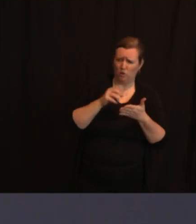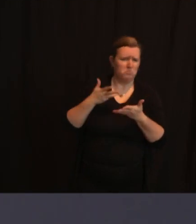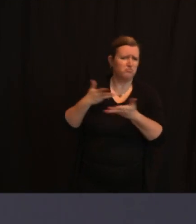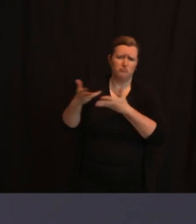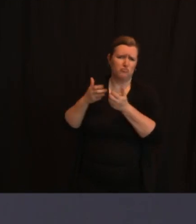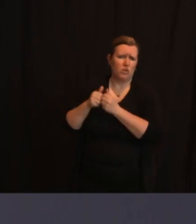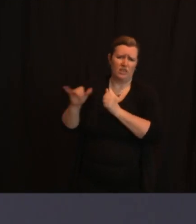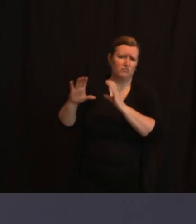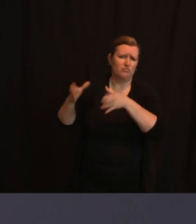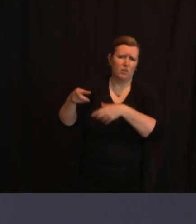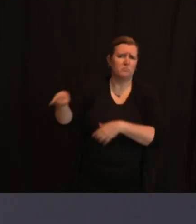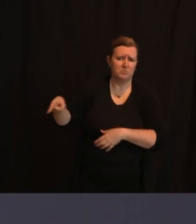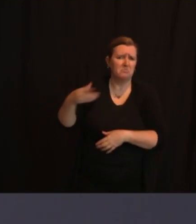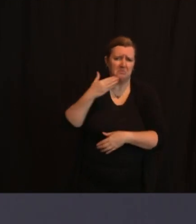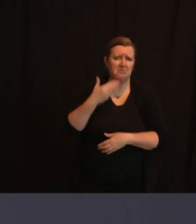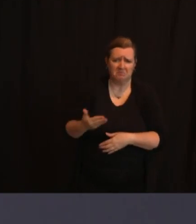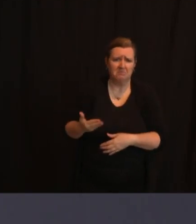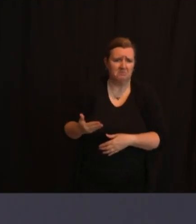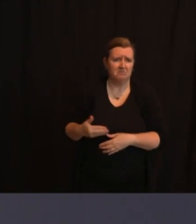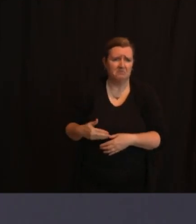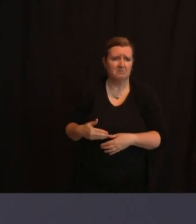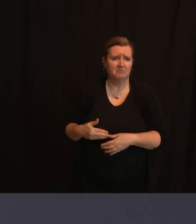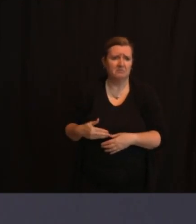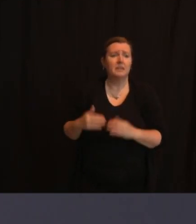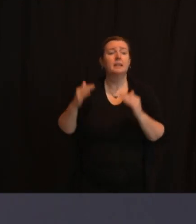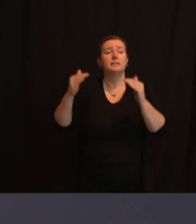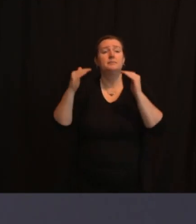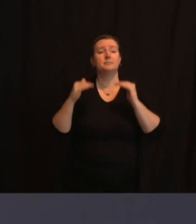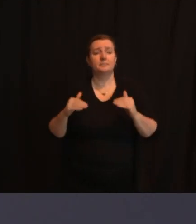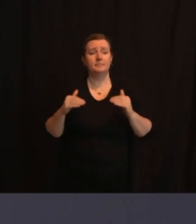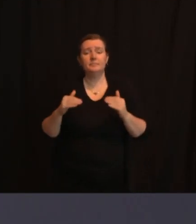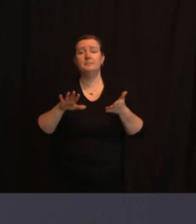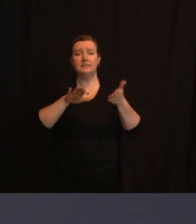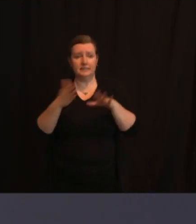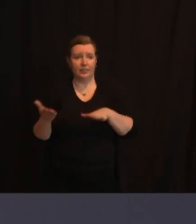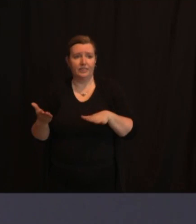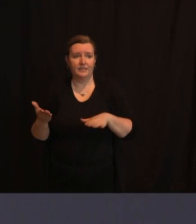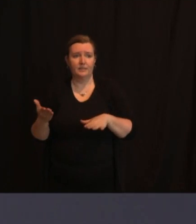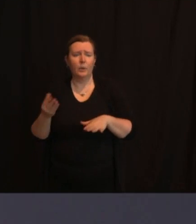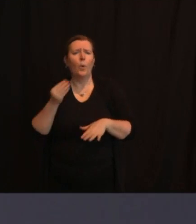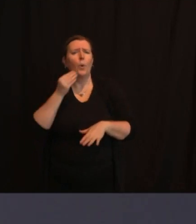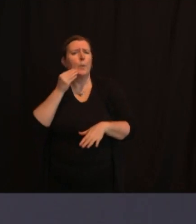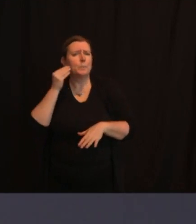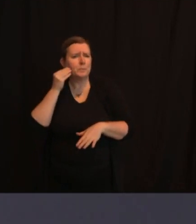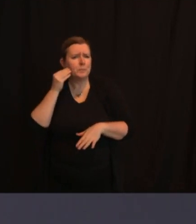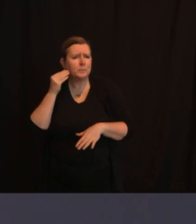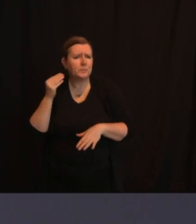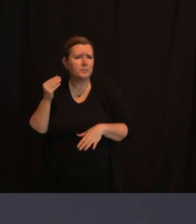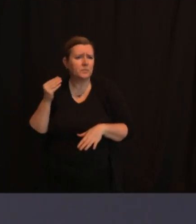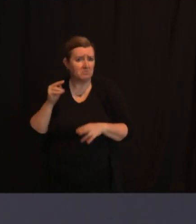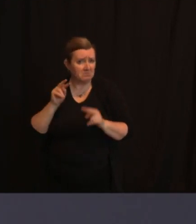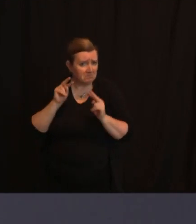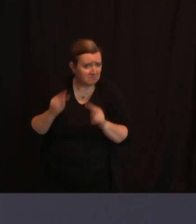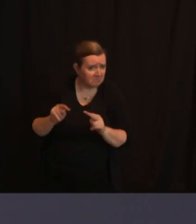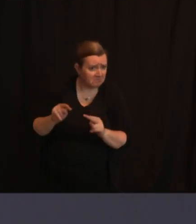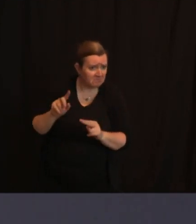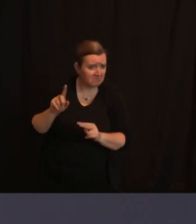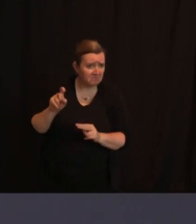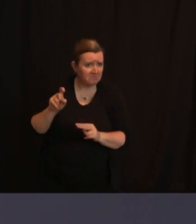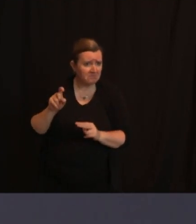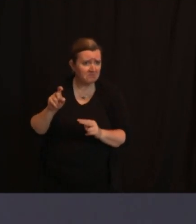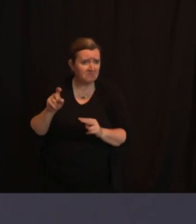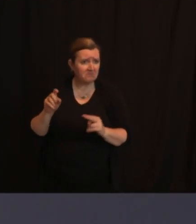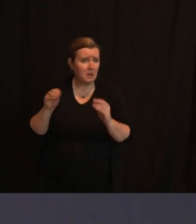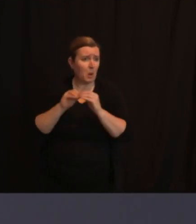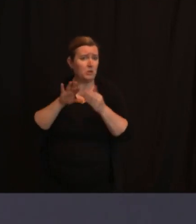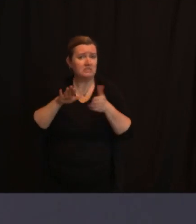deaths, is the state tracking deaths at home, and are you seeing an uptick in deaths at home generally? In other words, are